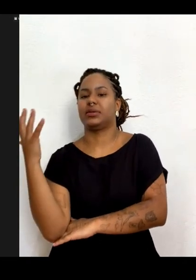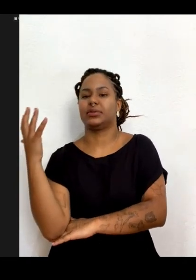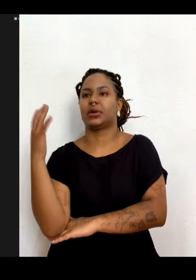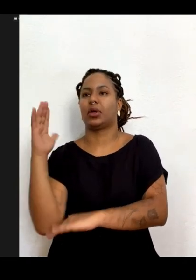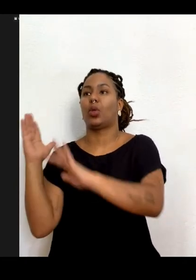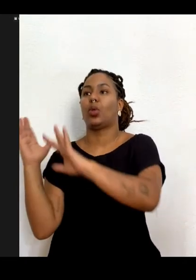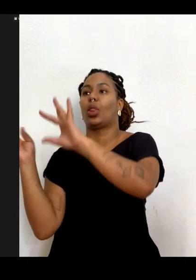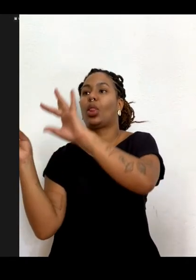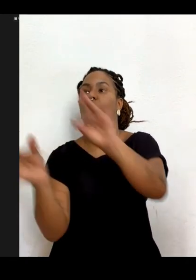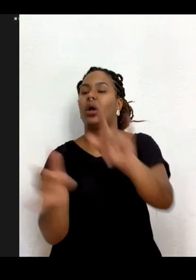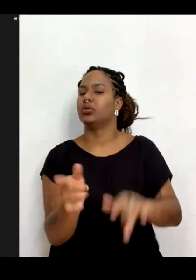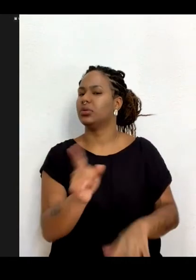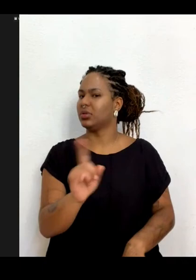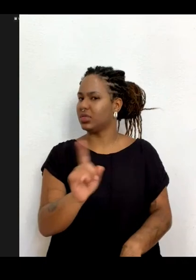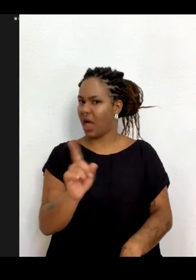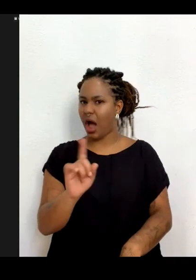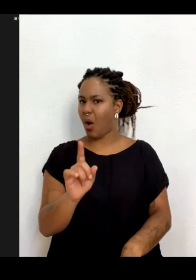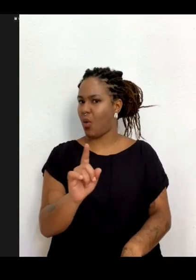foreign